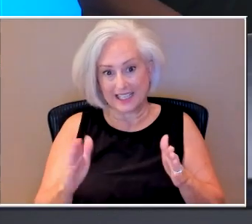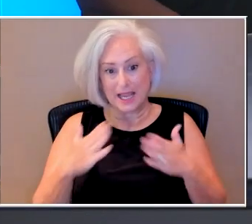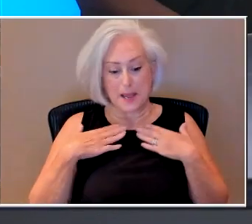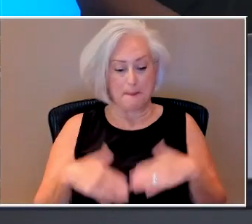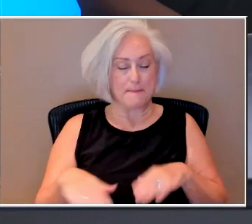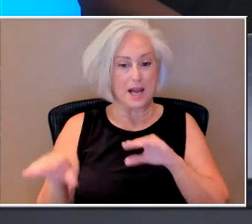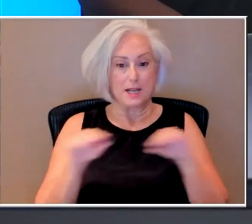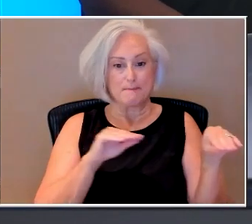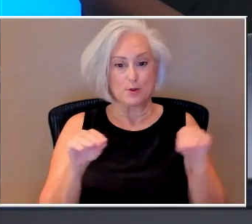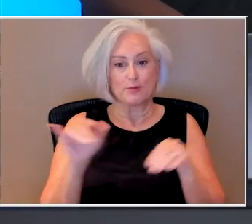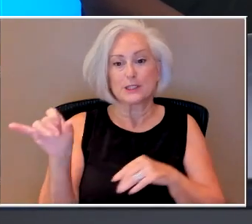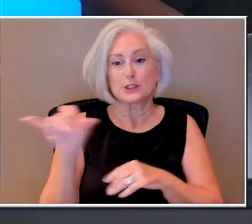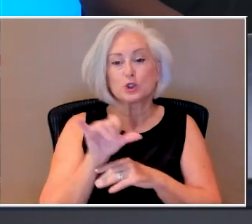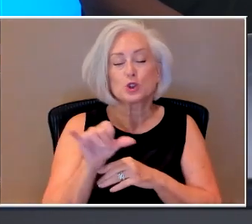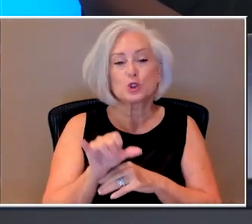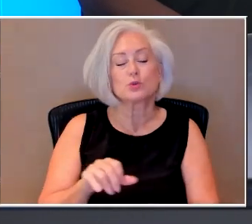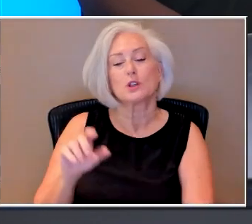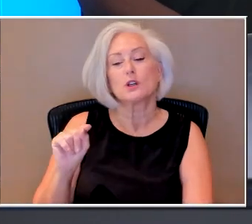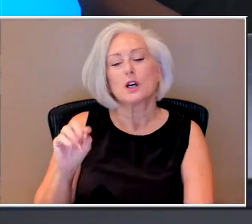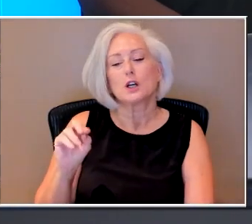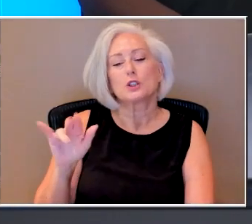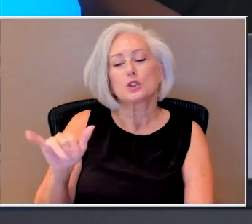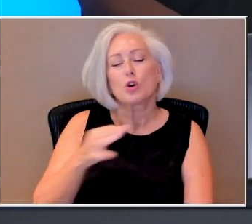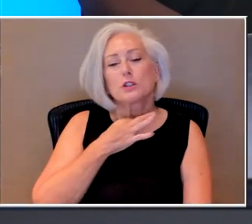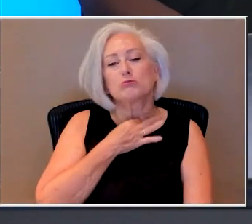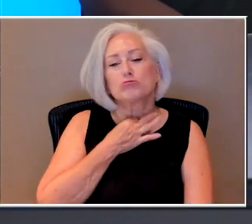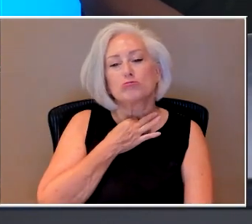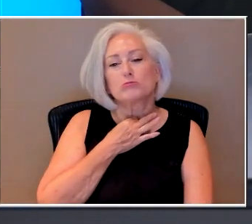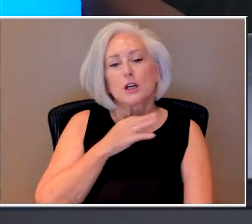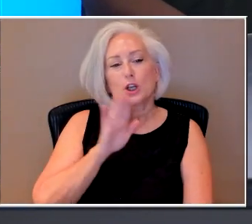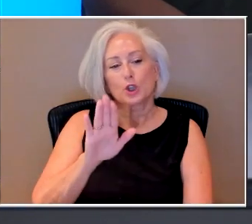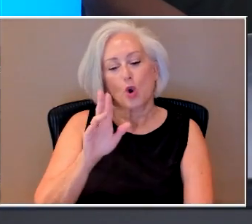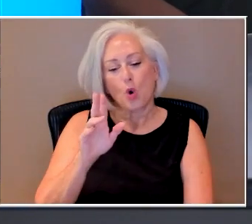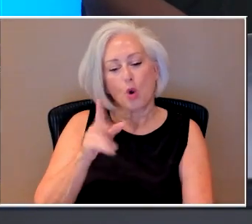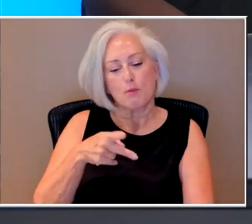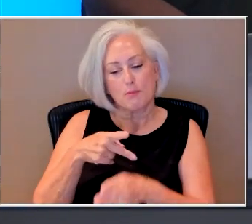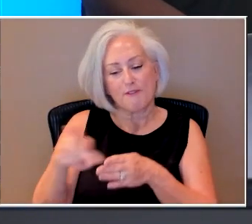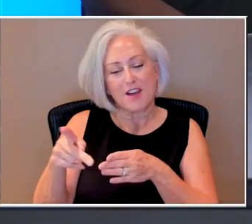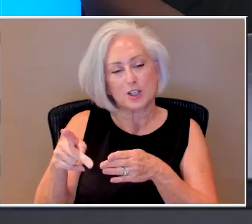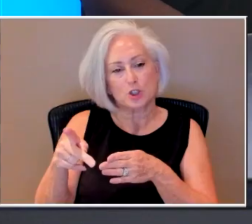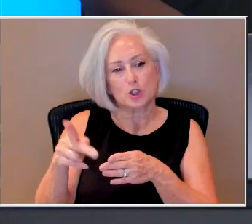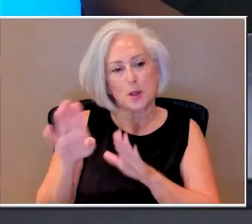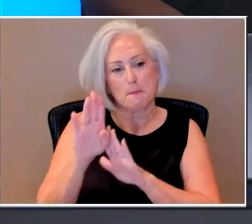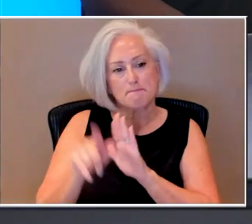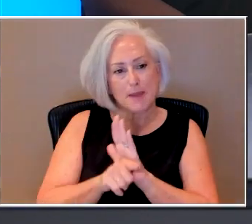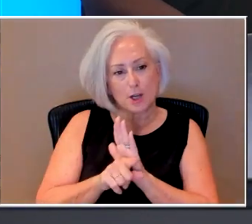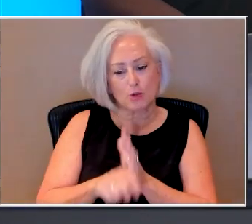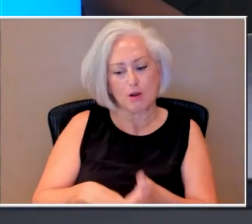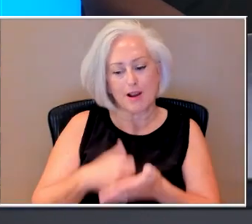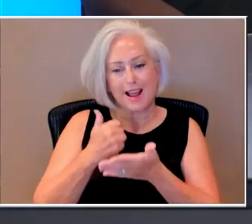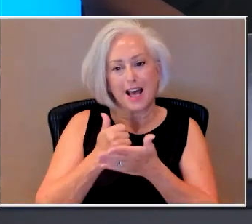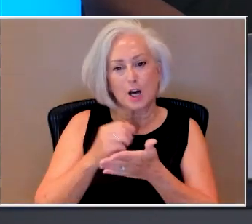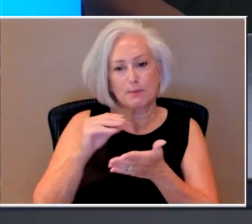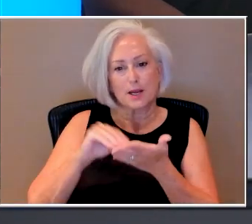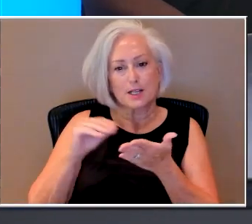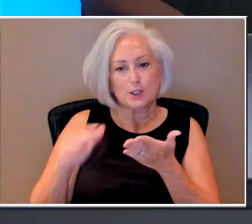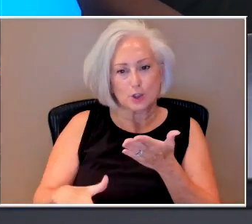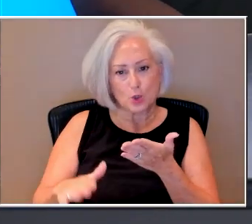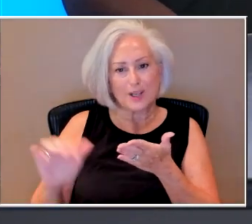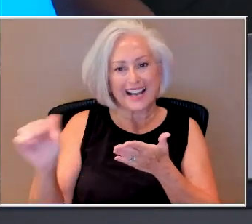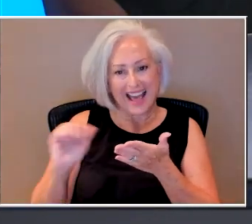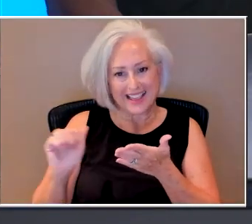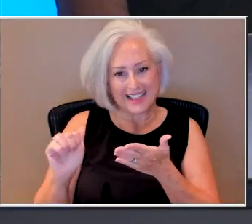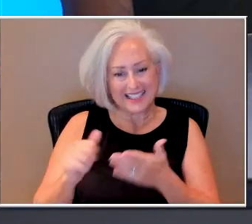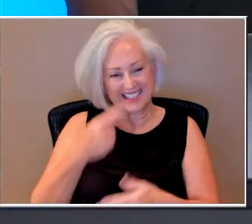know, how does your own professional background help you understand student athletes trying to make it to the next level? And remind people, please, what your